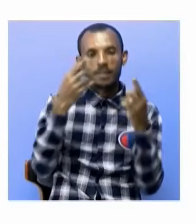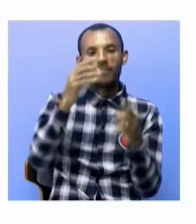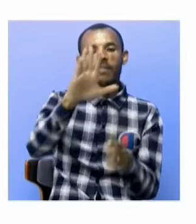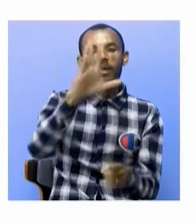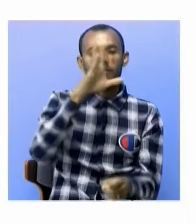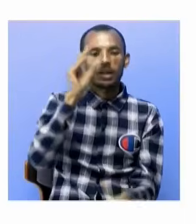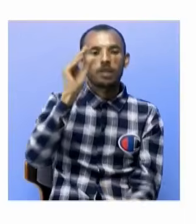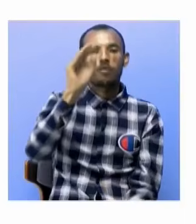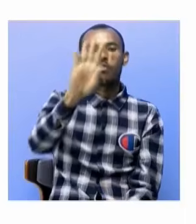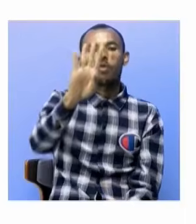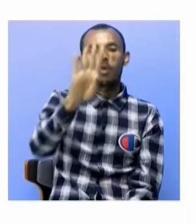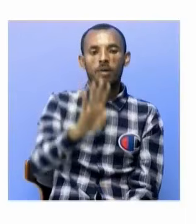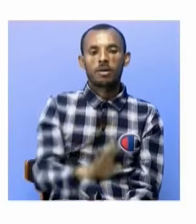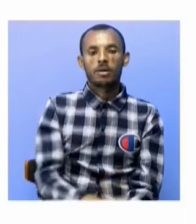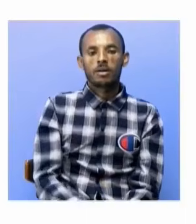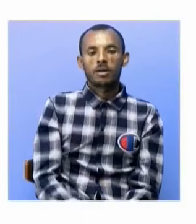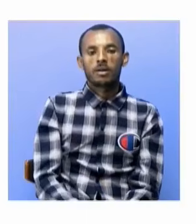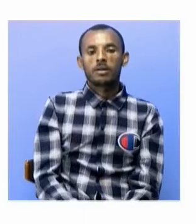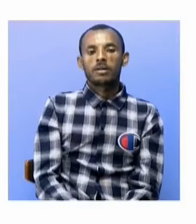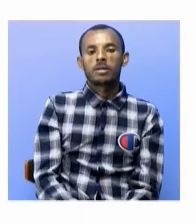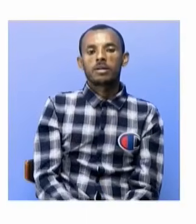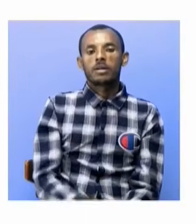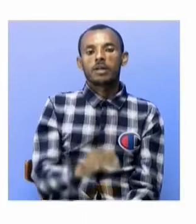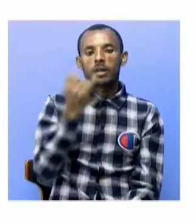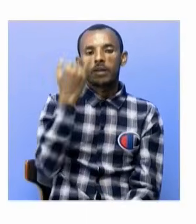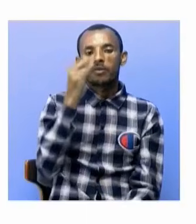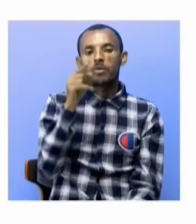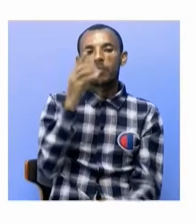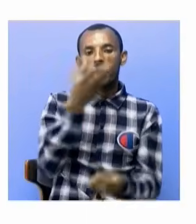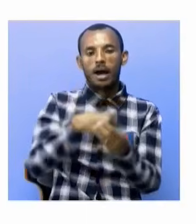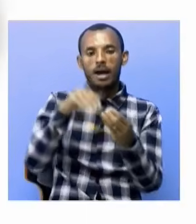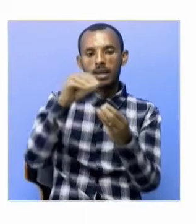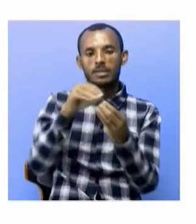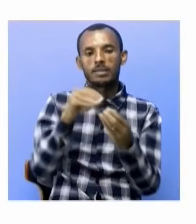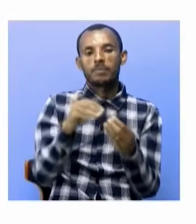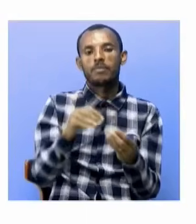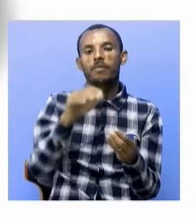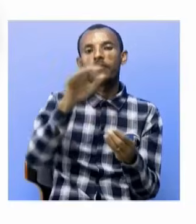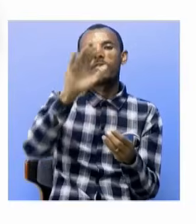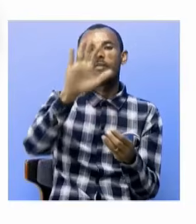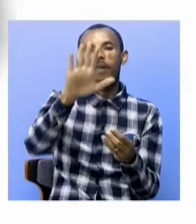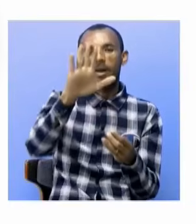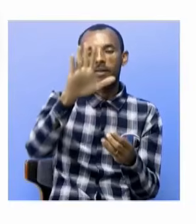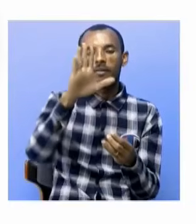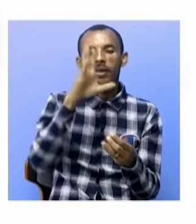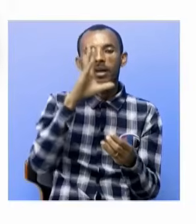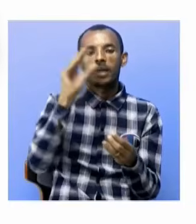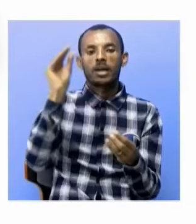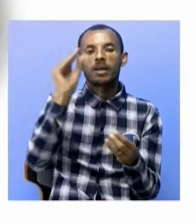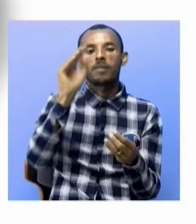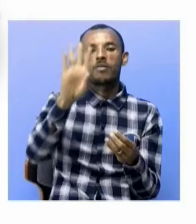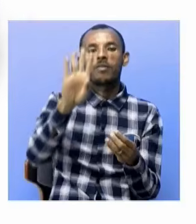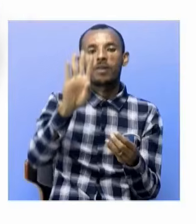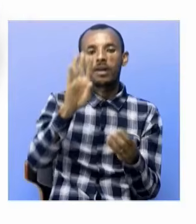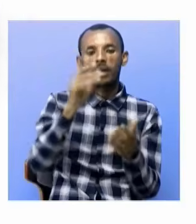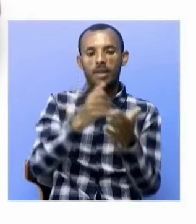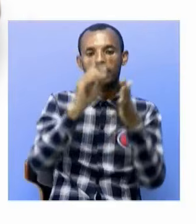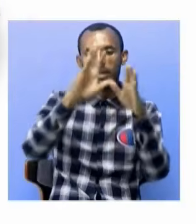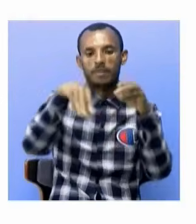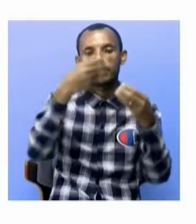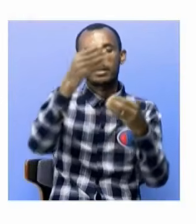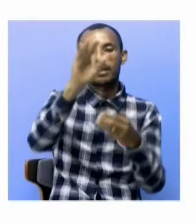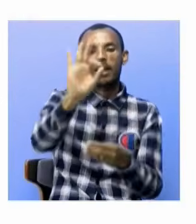4. If you add them, 5 and 4, if you add them, it gives 9.